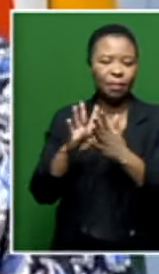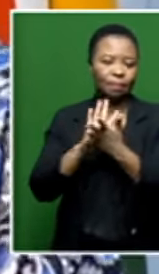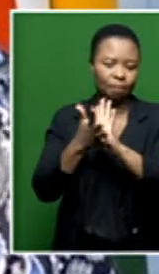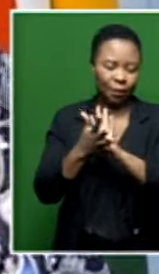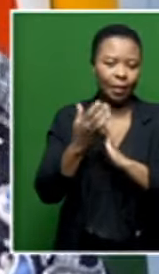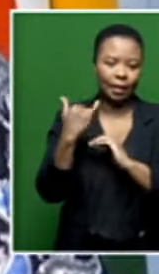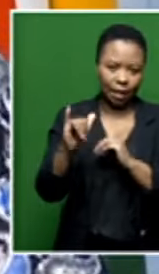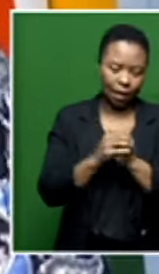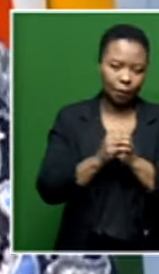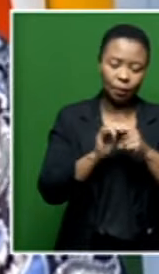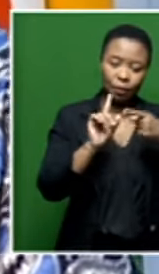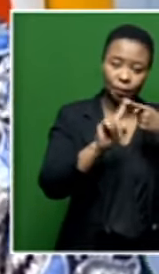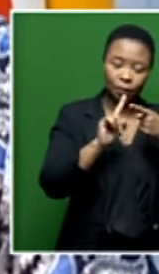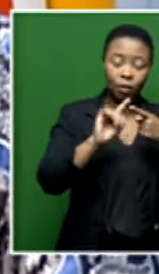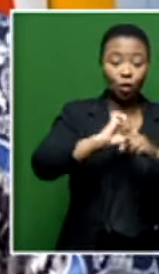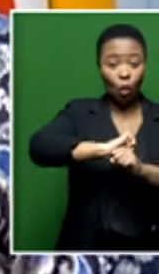COVID-19